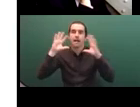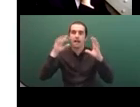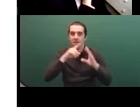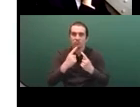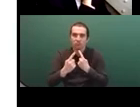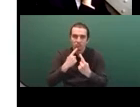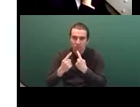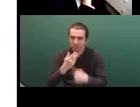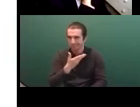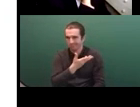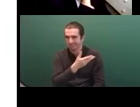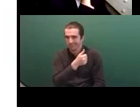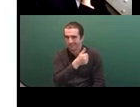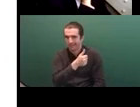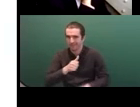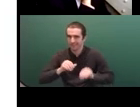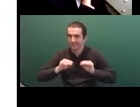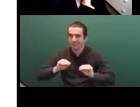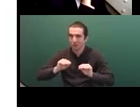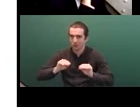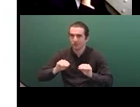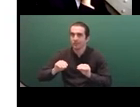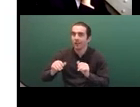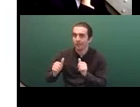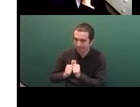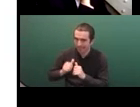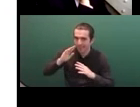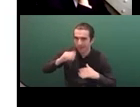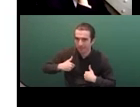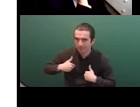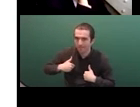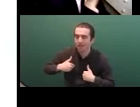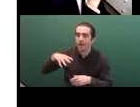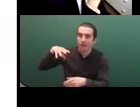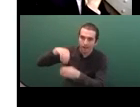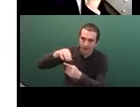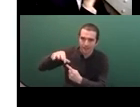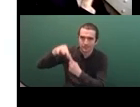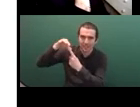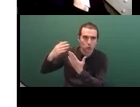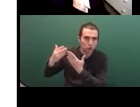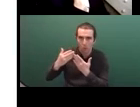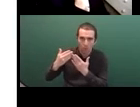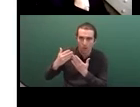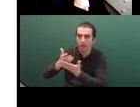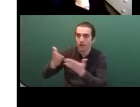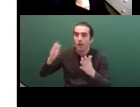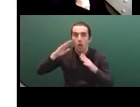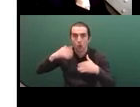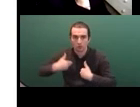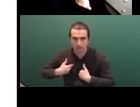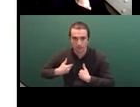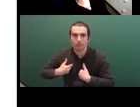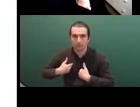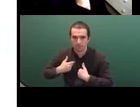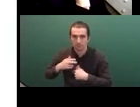because really the mainstream isn't taking this seriously enough. But then Autism South Africa is running a course, a DPO,